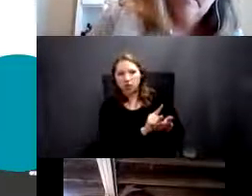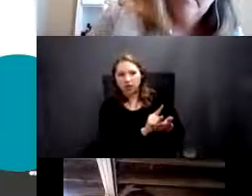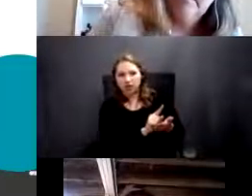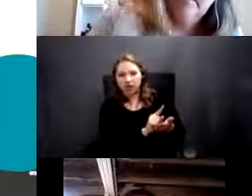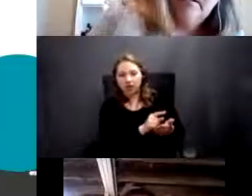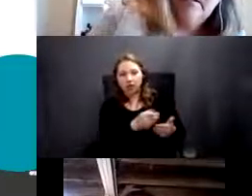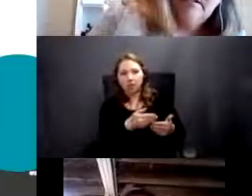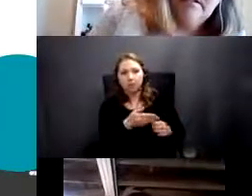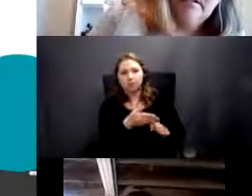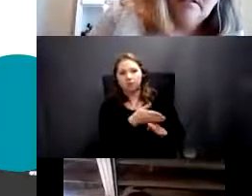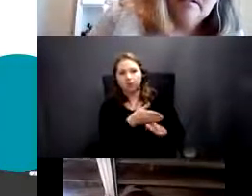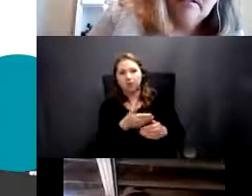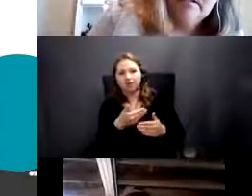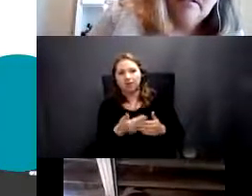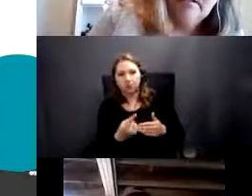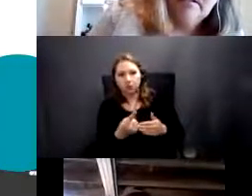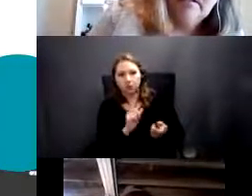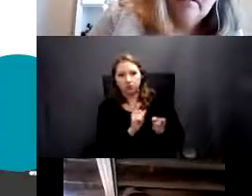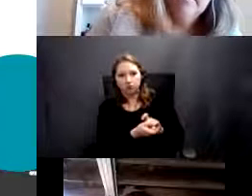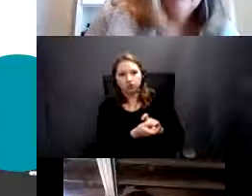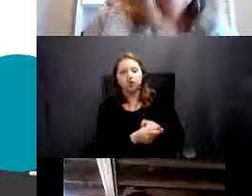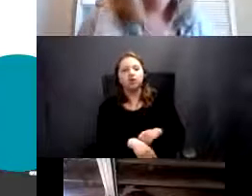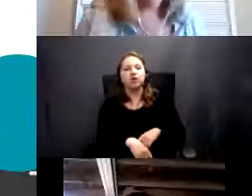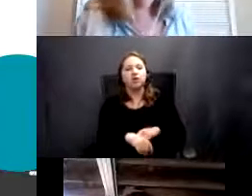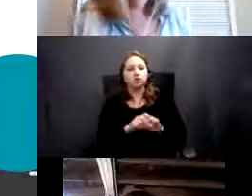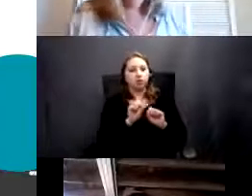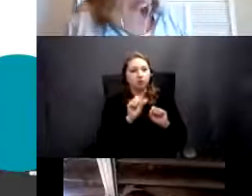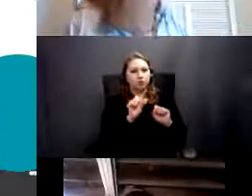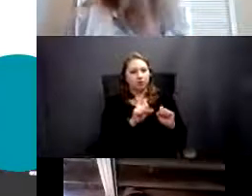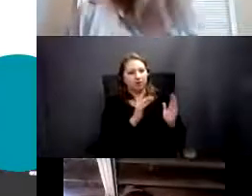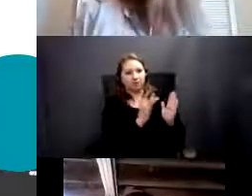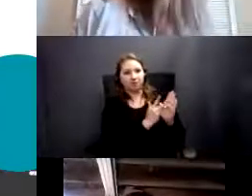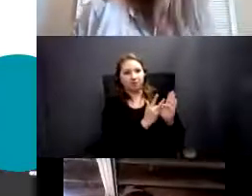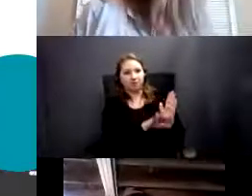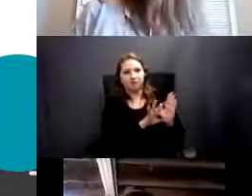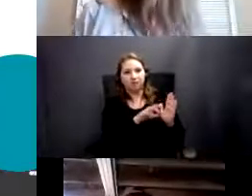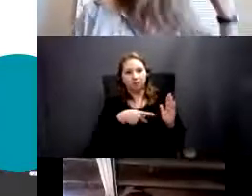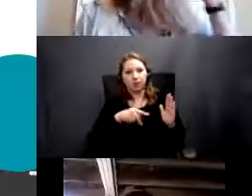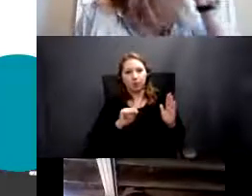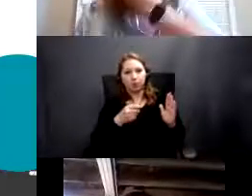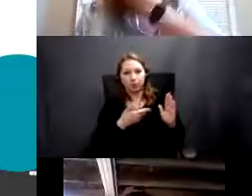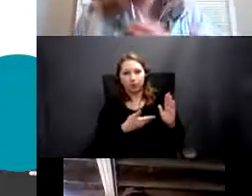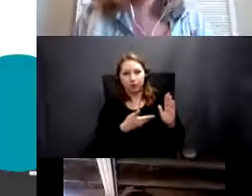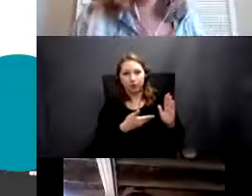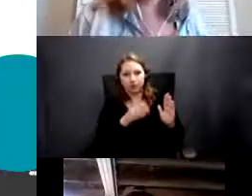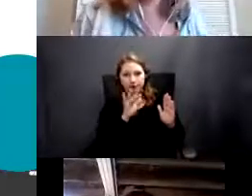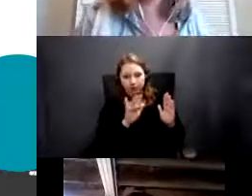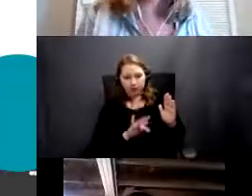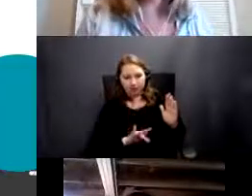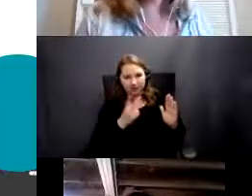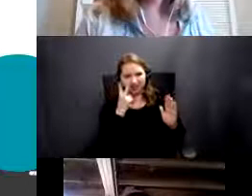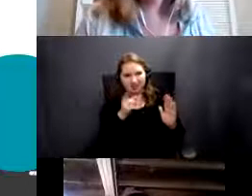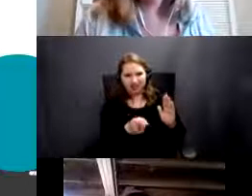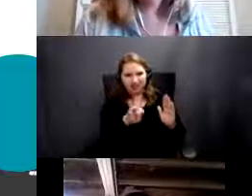goes out there. But you can click on the PowerPoints from there as well. I also just want to